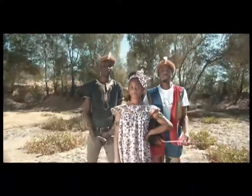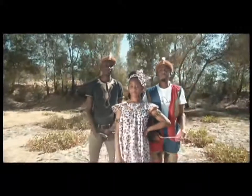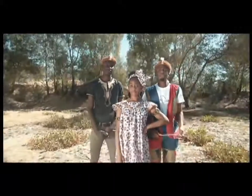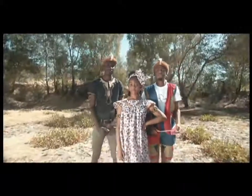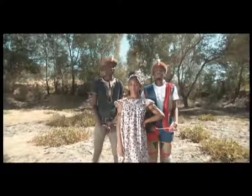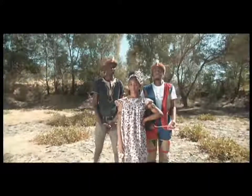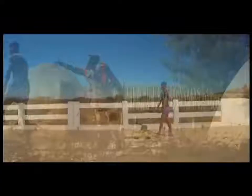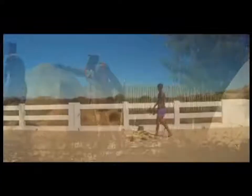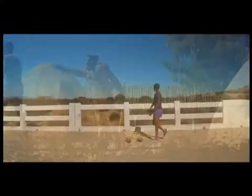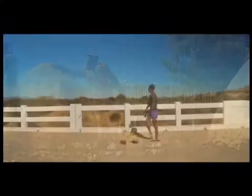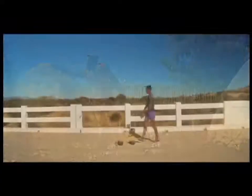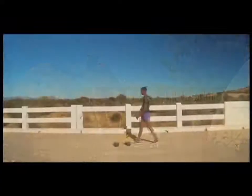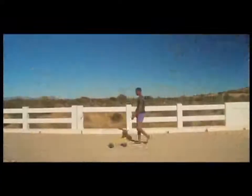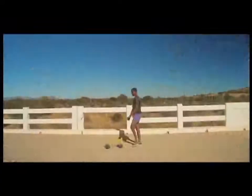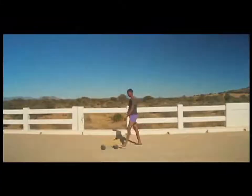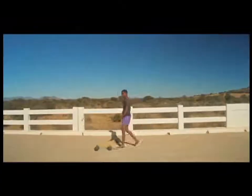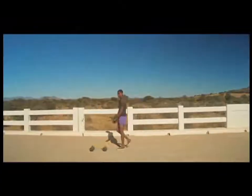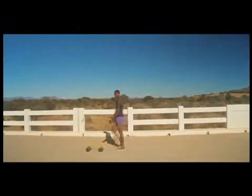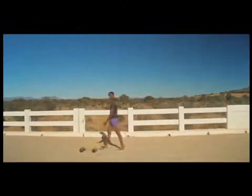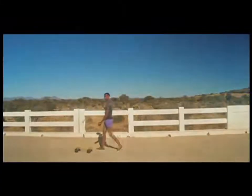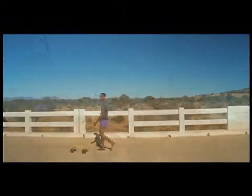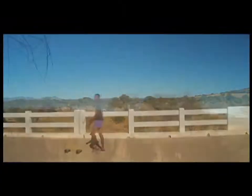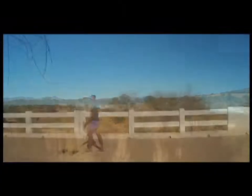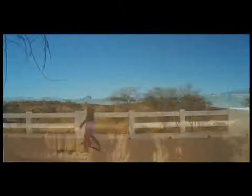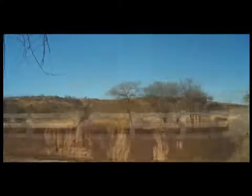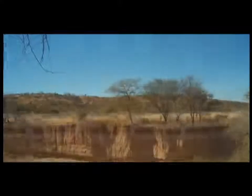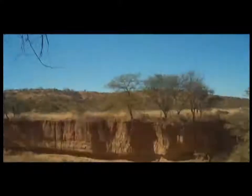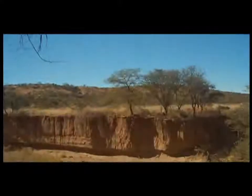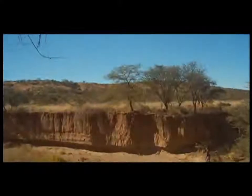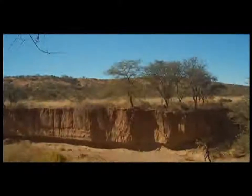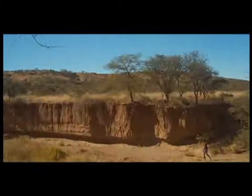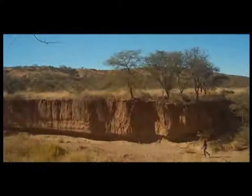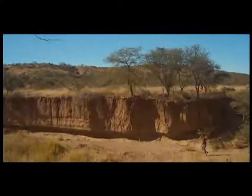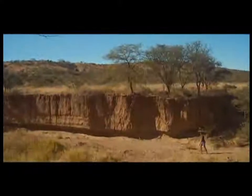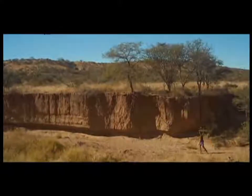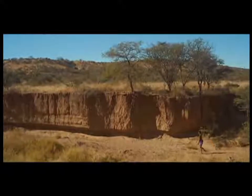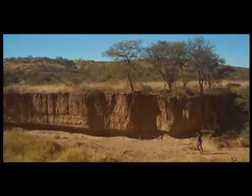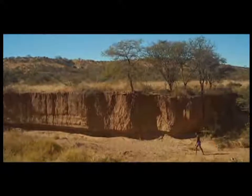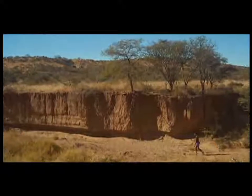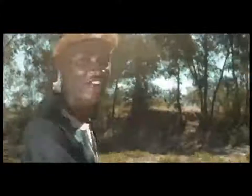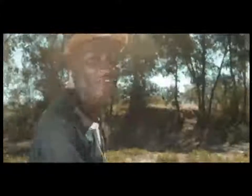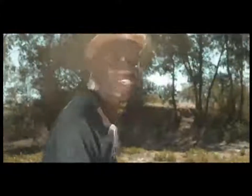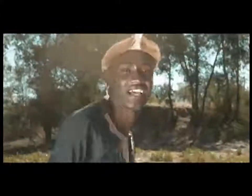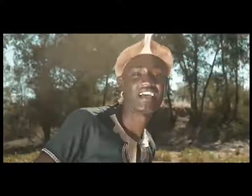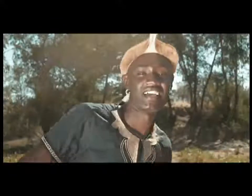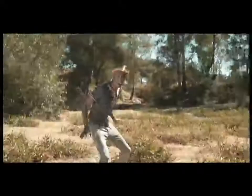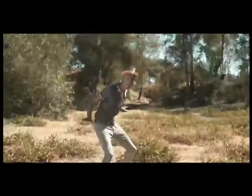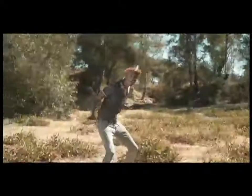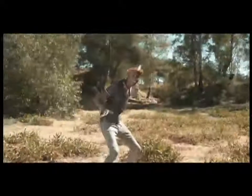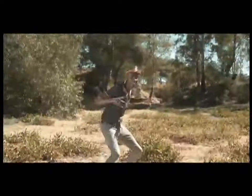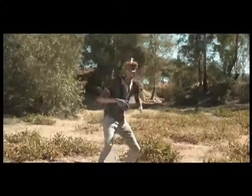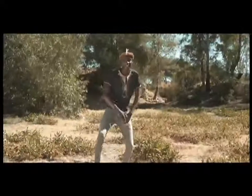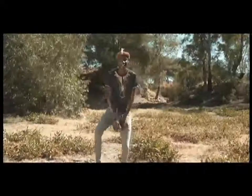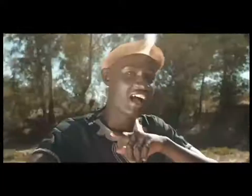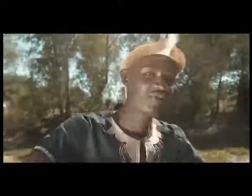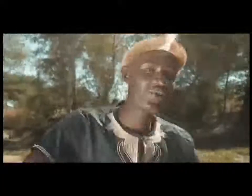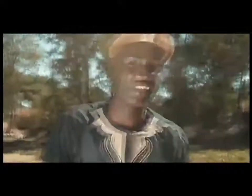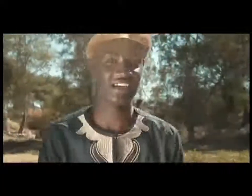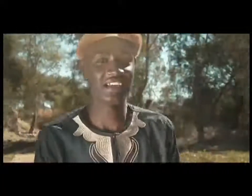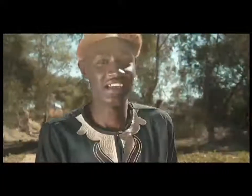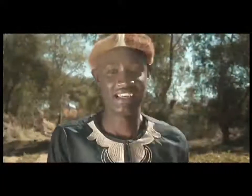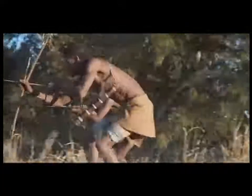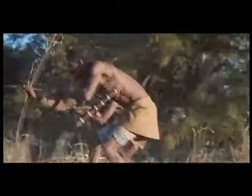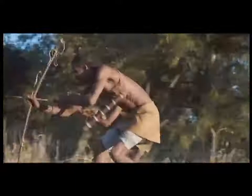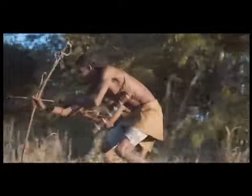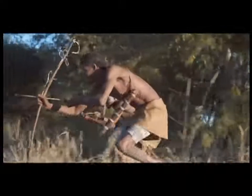and me. So try to move from my day to don't get let in the palm way. Let's take it to Africa.